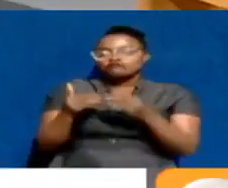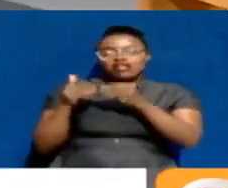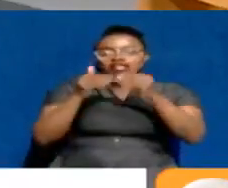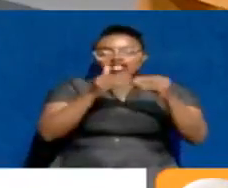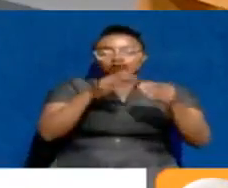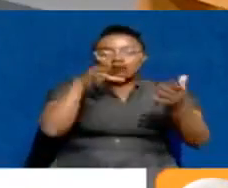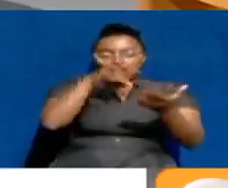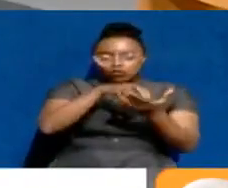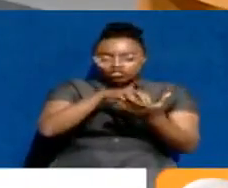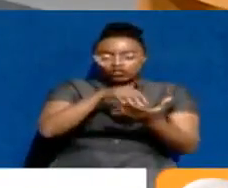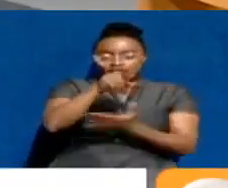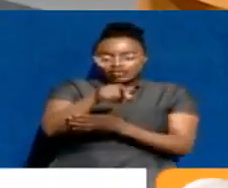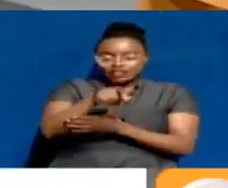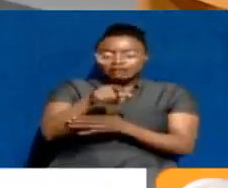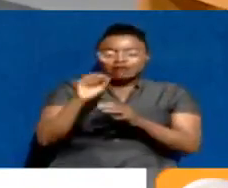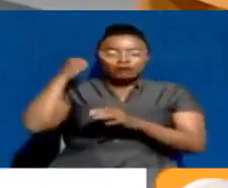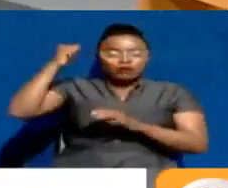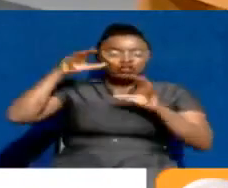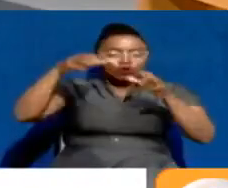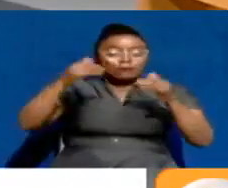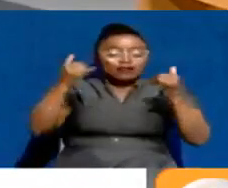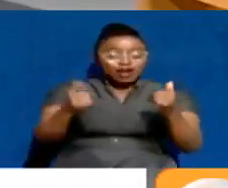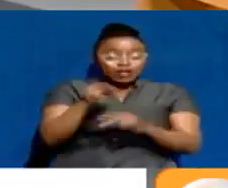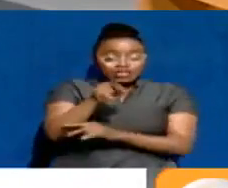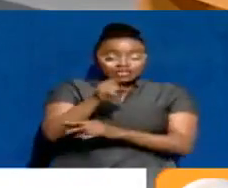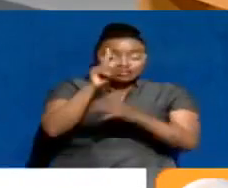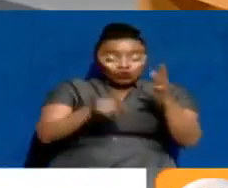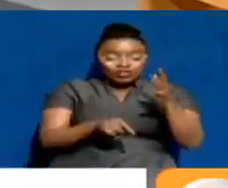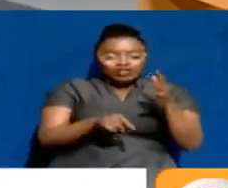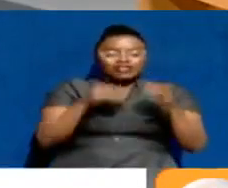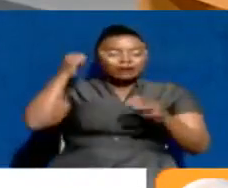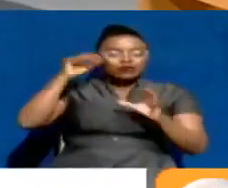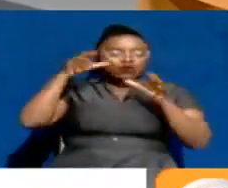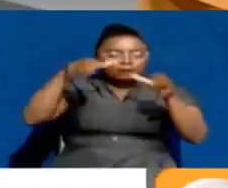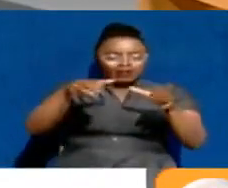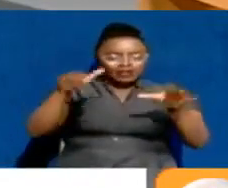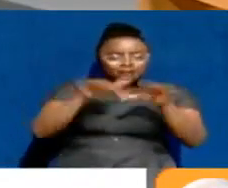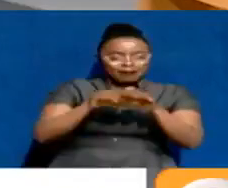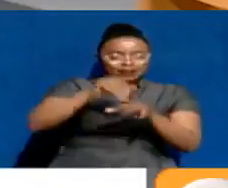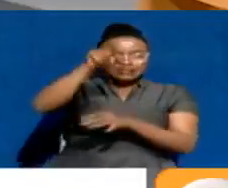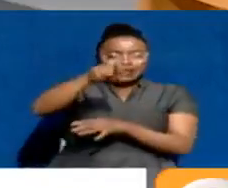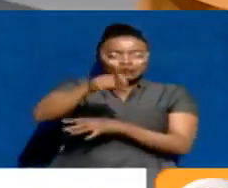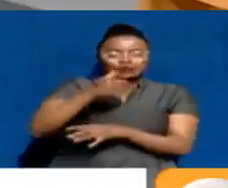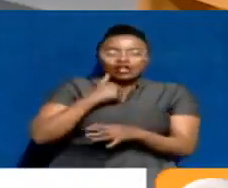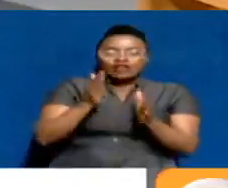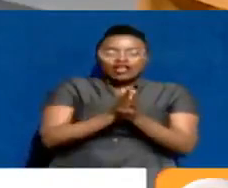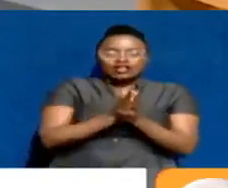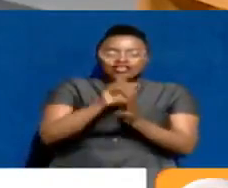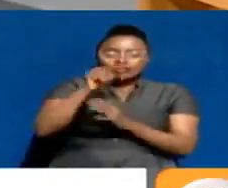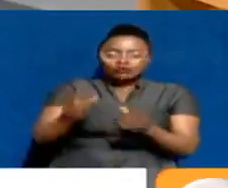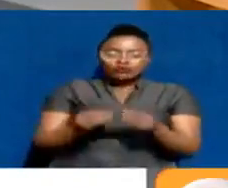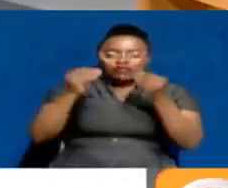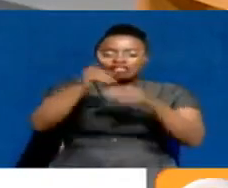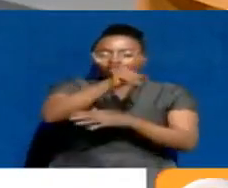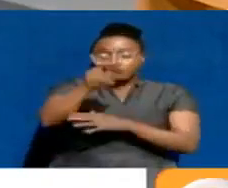position on that party. Now, here is what that typical party membership should look like, that should be issued to